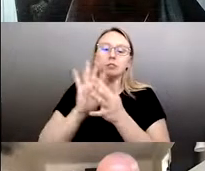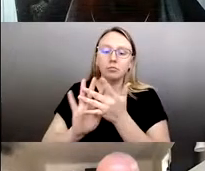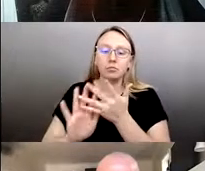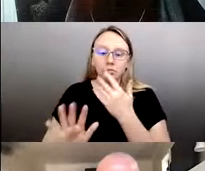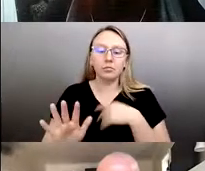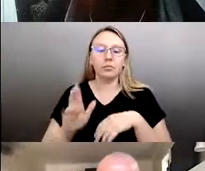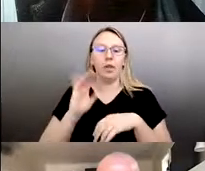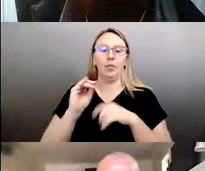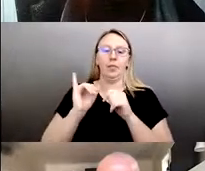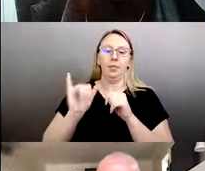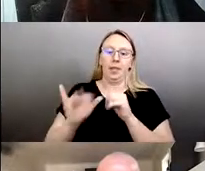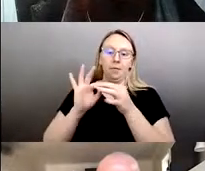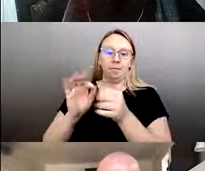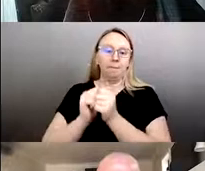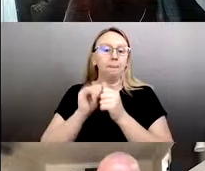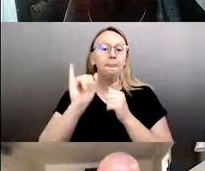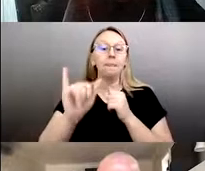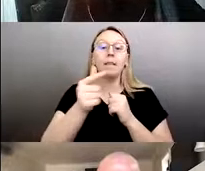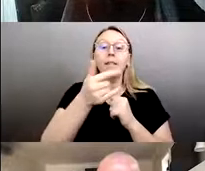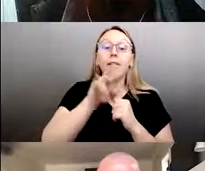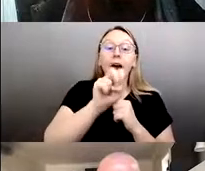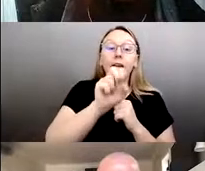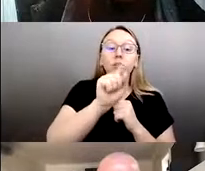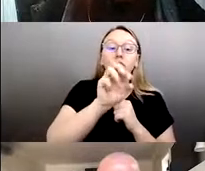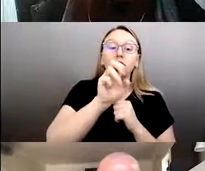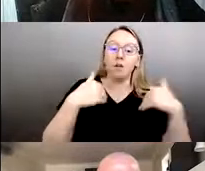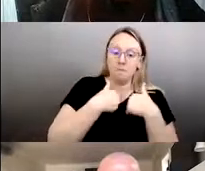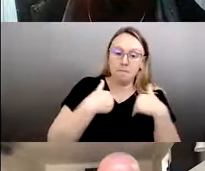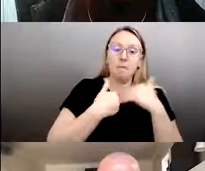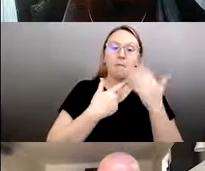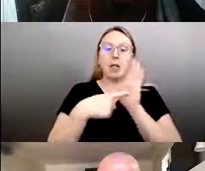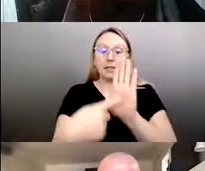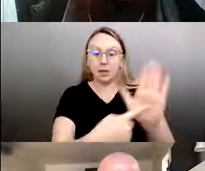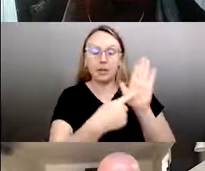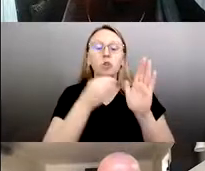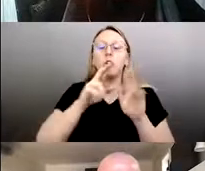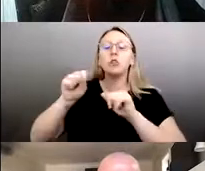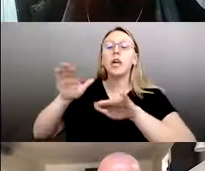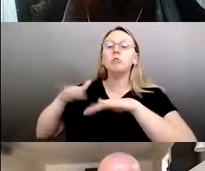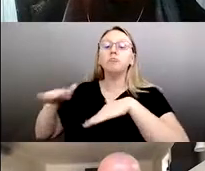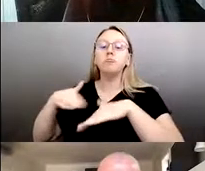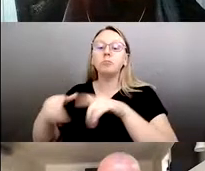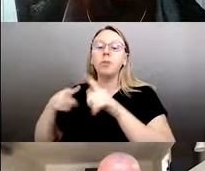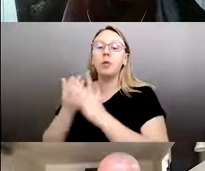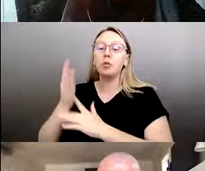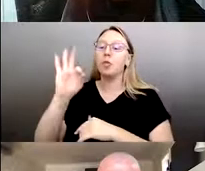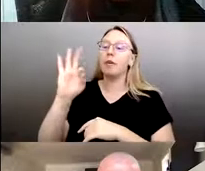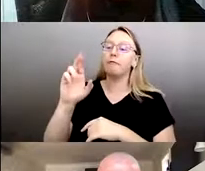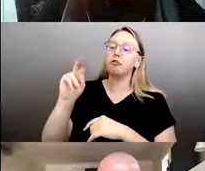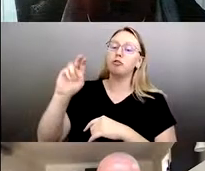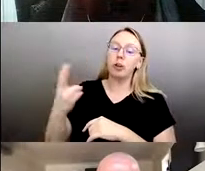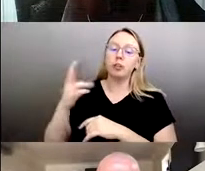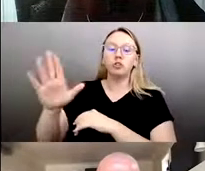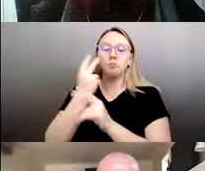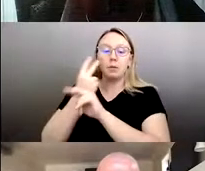exhibition, or stroll through Graceland Cemetery and encounter French's memorial to Marshall Field, the founder of the great